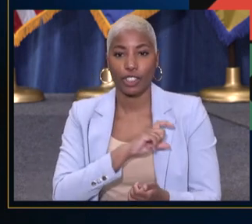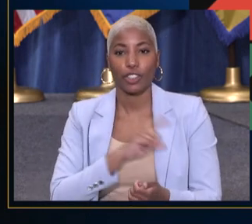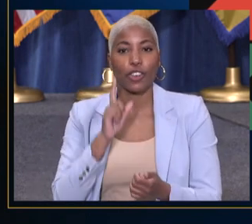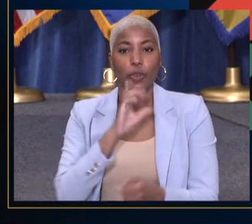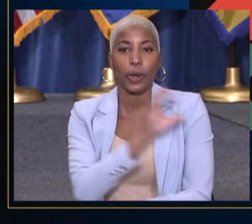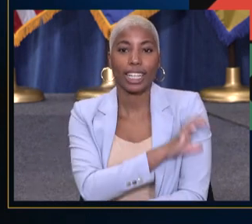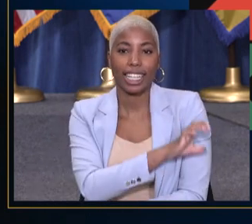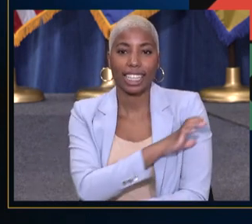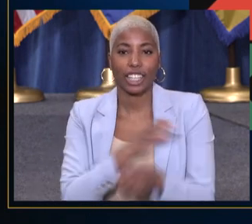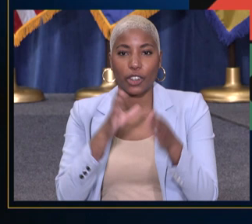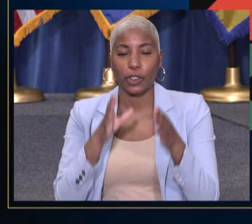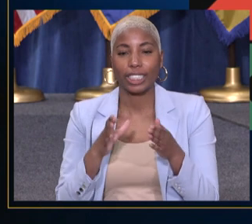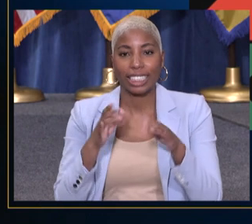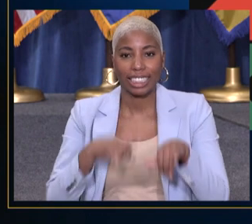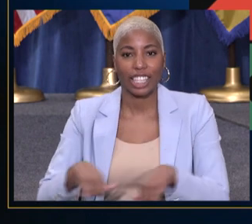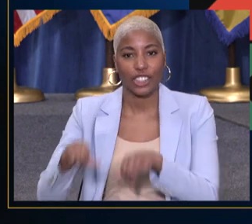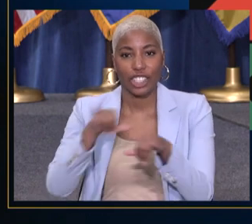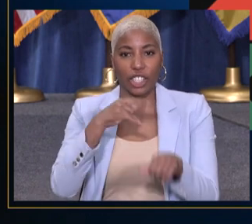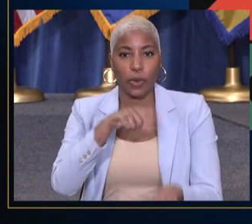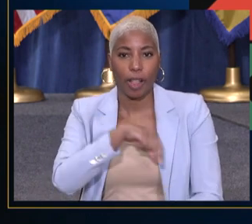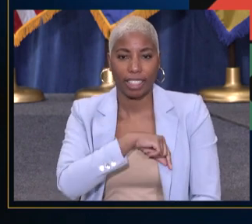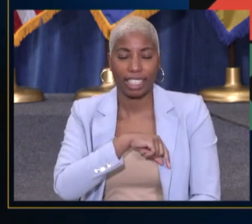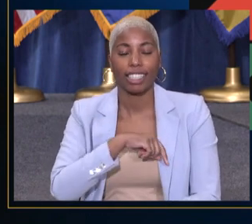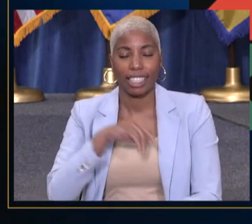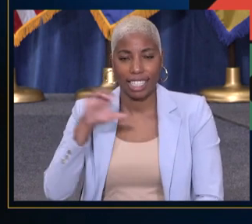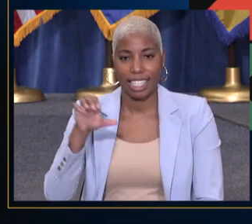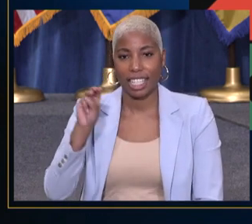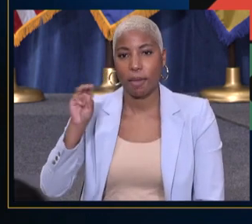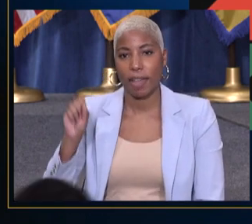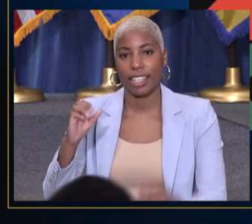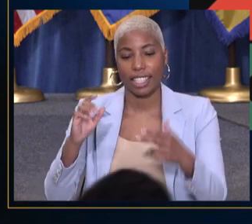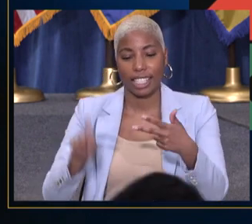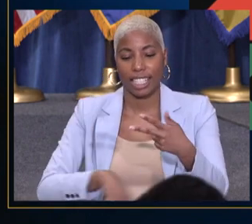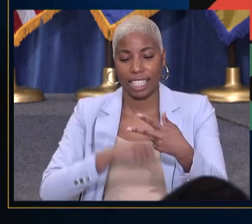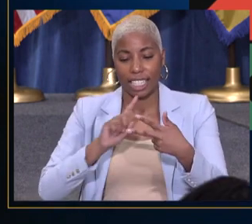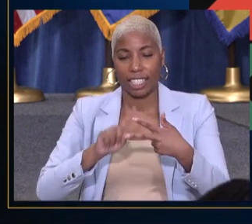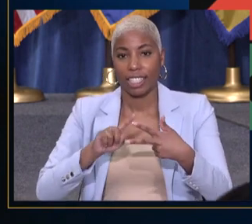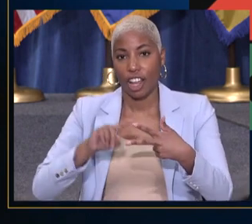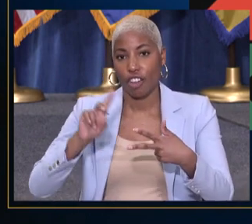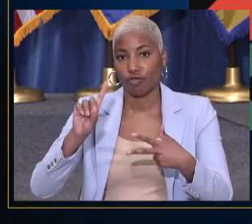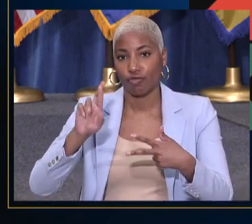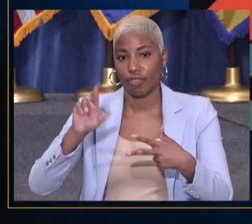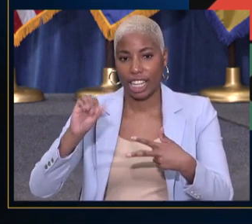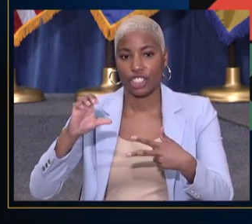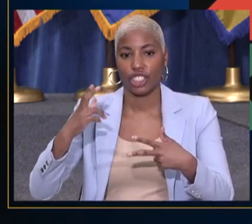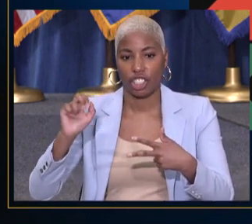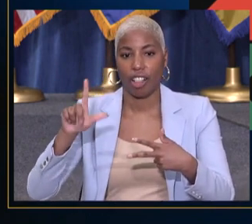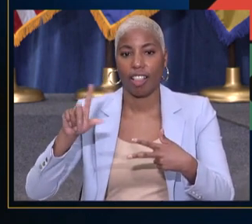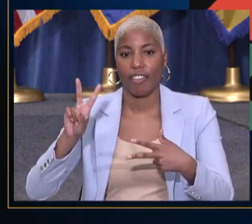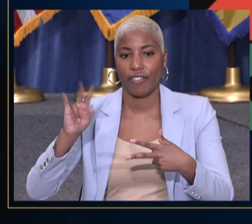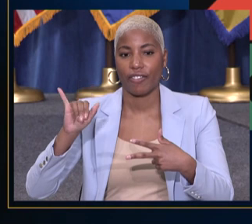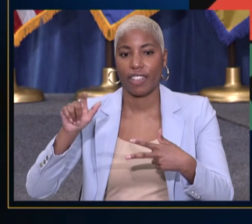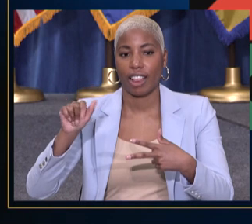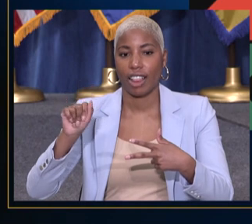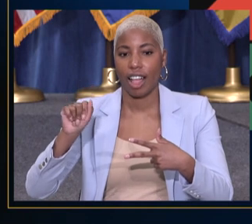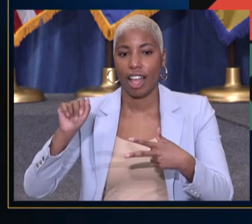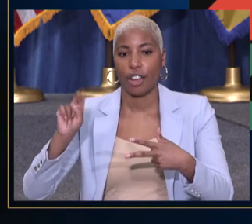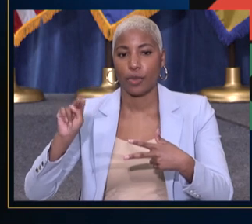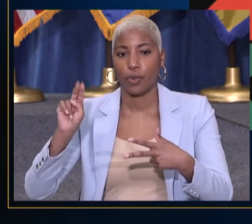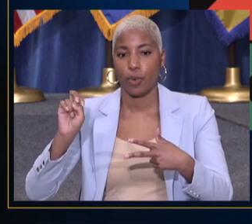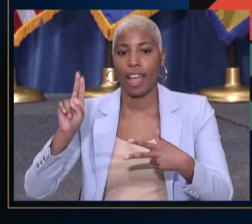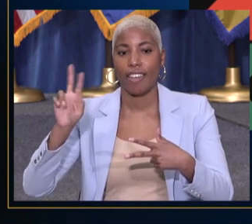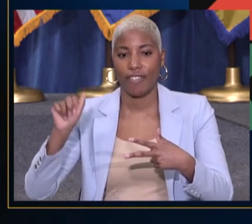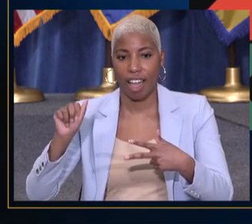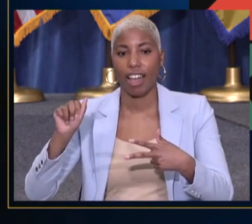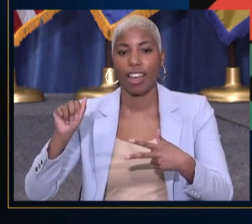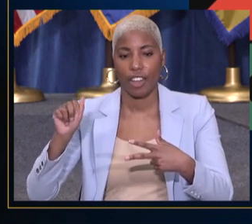Standards and Quality in CMS, Dr. Rachel Villanueva, clinical assistant professor of obstetrics and